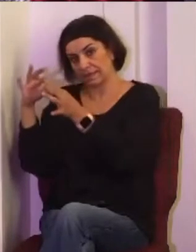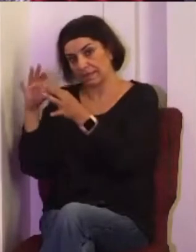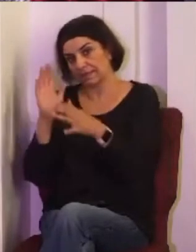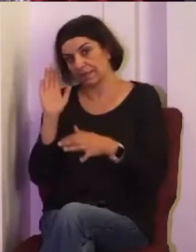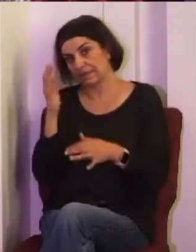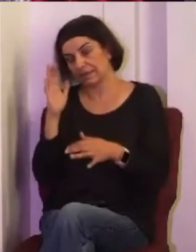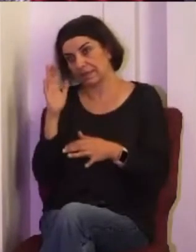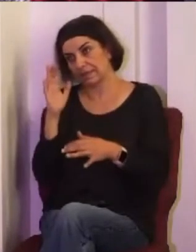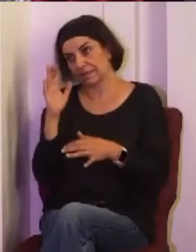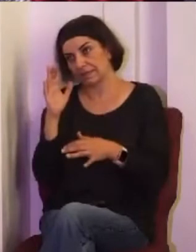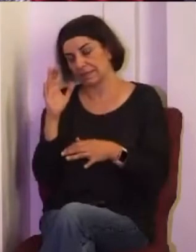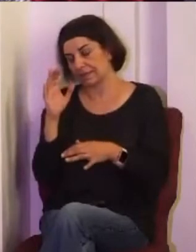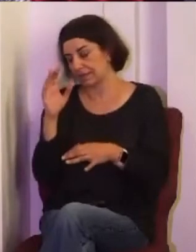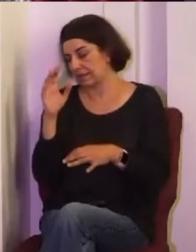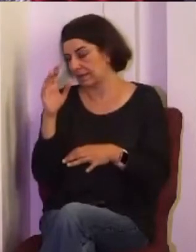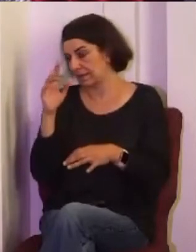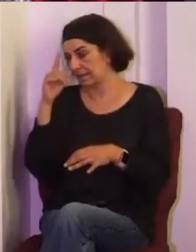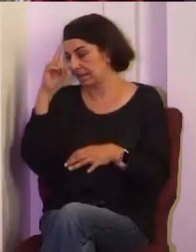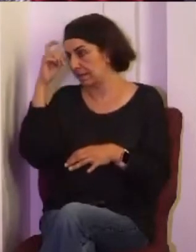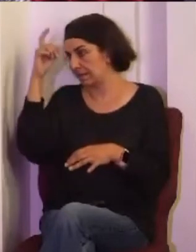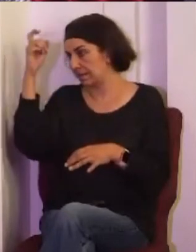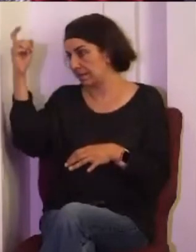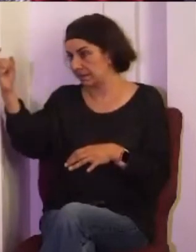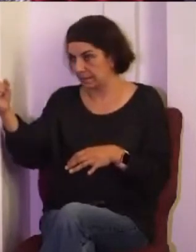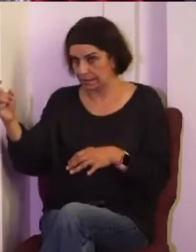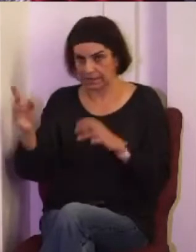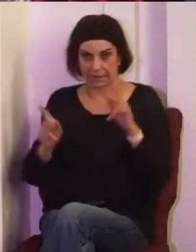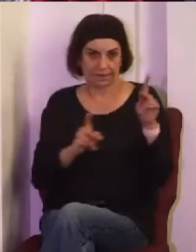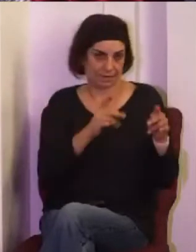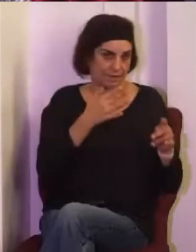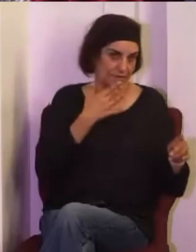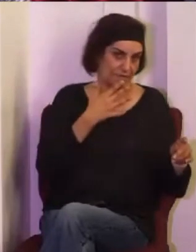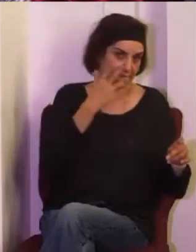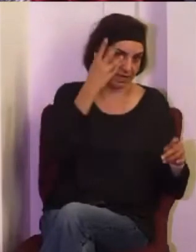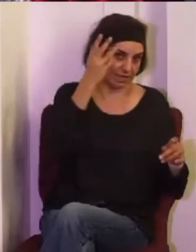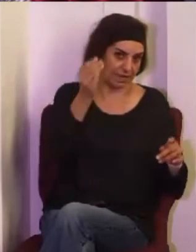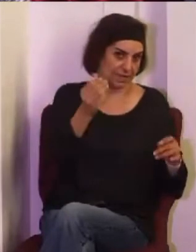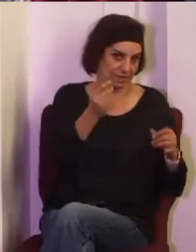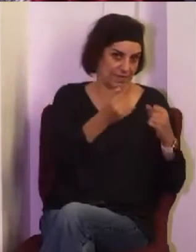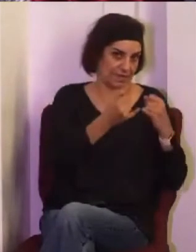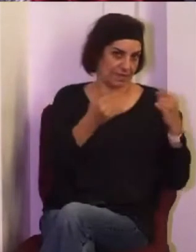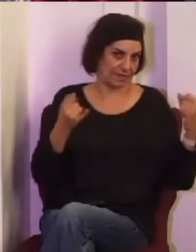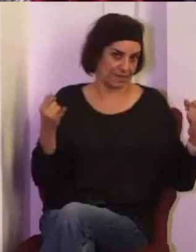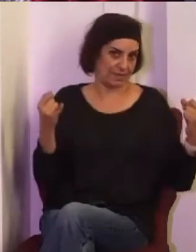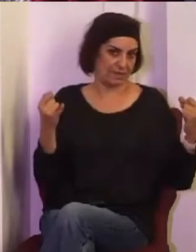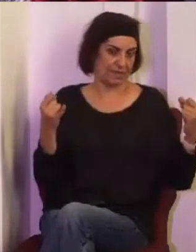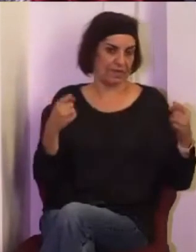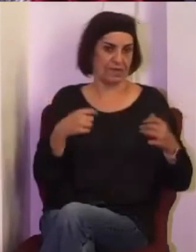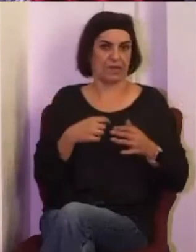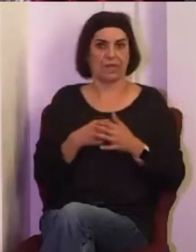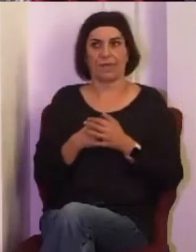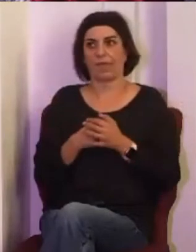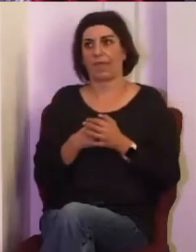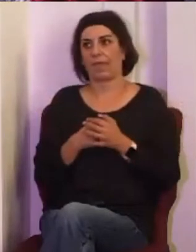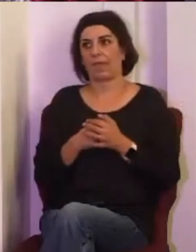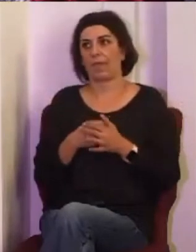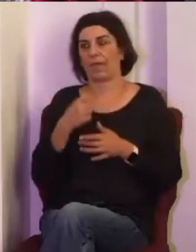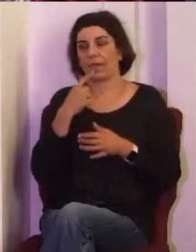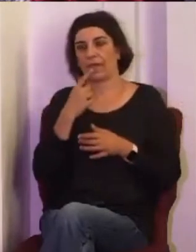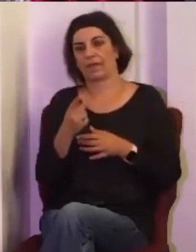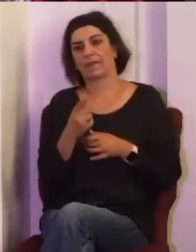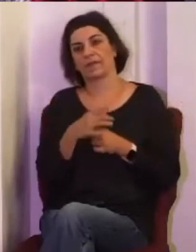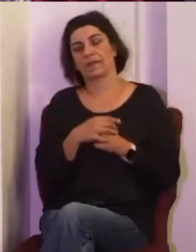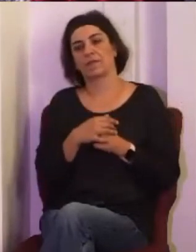little outrageous. It seems like, uh-oh, these people are coloring outside the lines. And I said to our friend, I